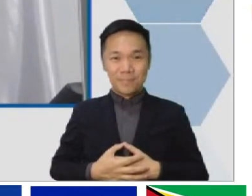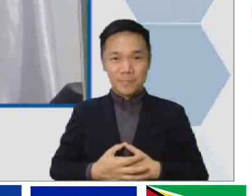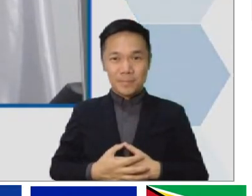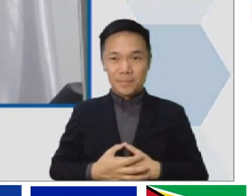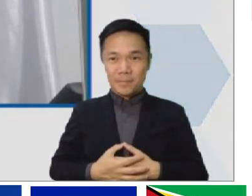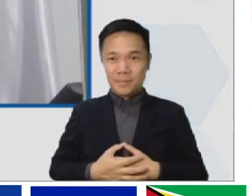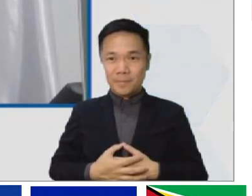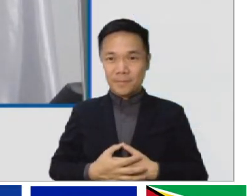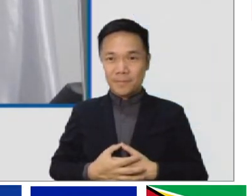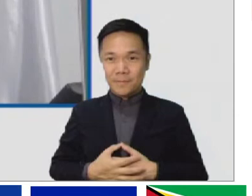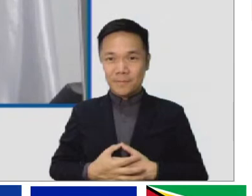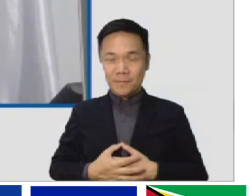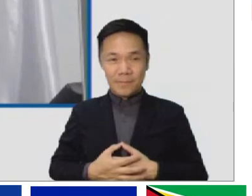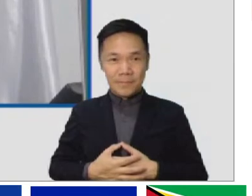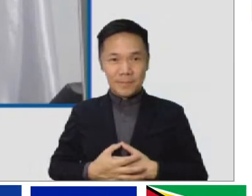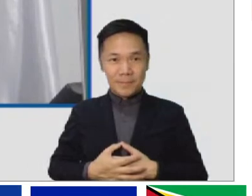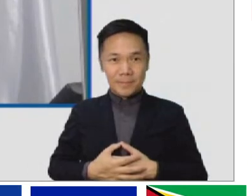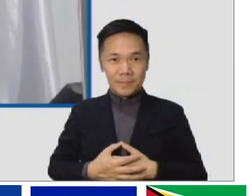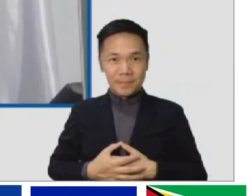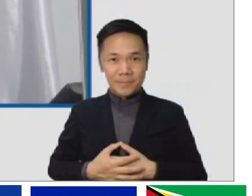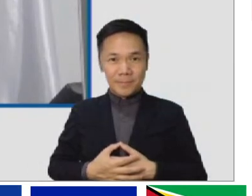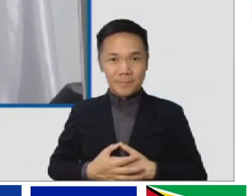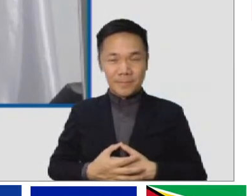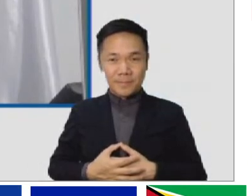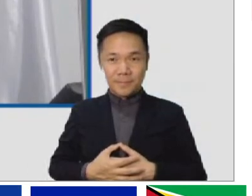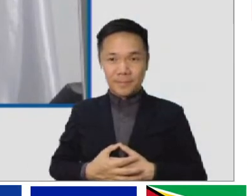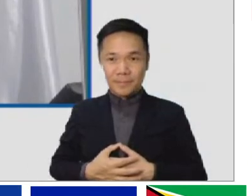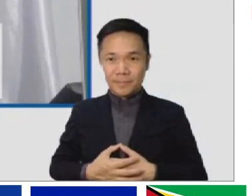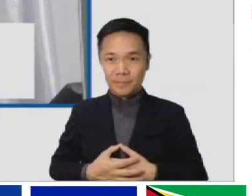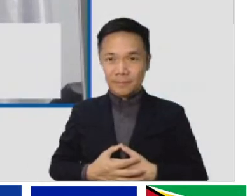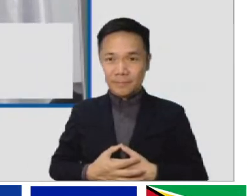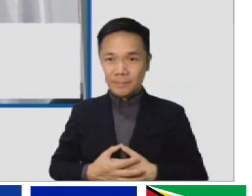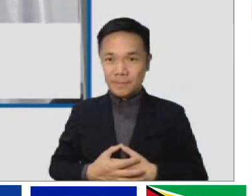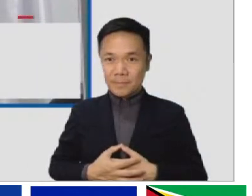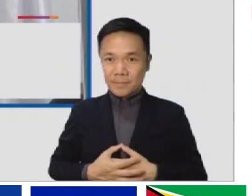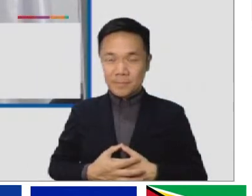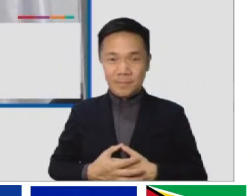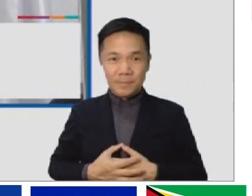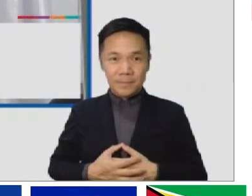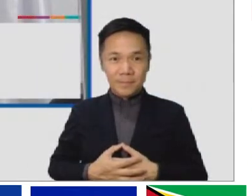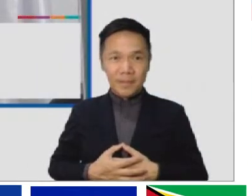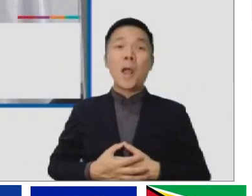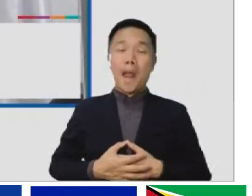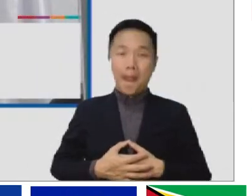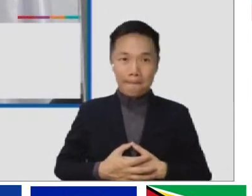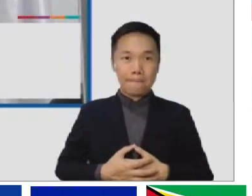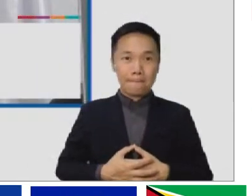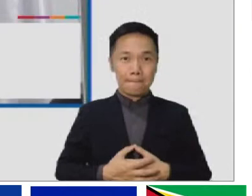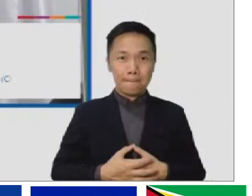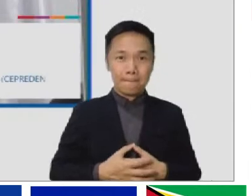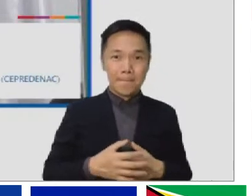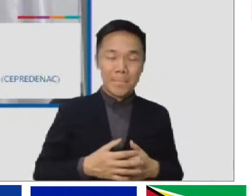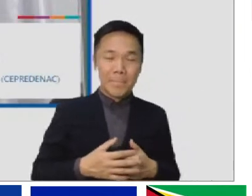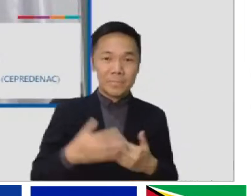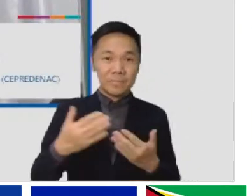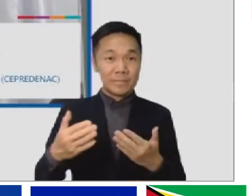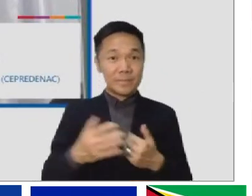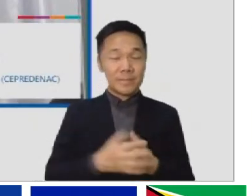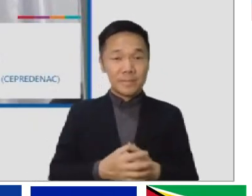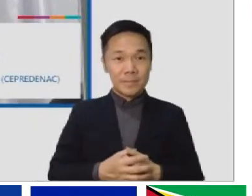Lamentablemente, lo siento. Las características geomorfológicas. Okay, the morphologic and